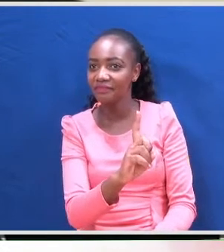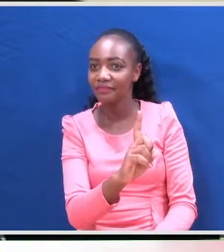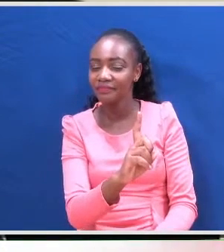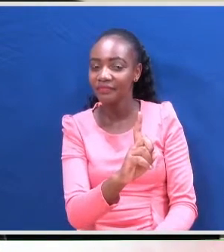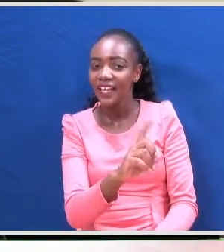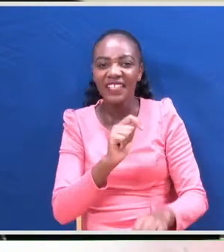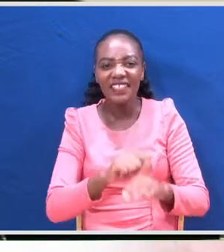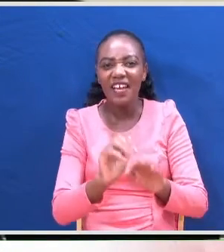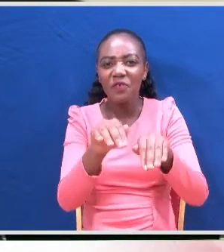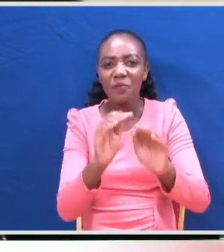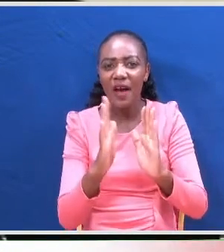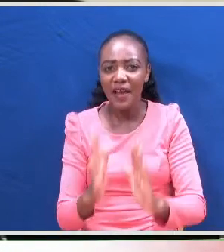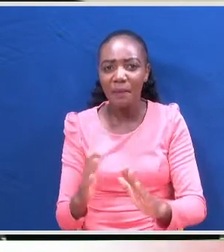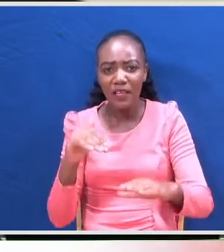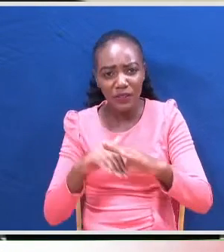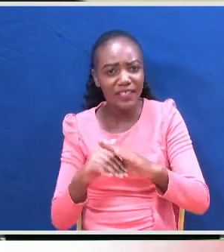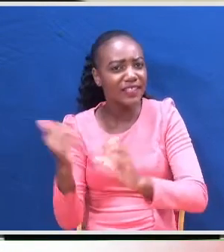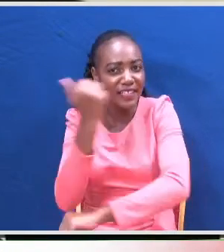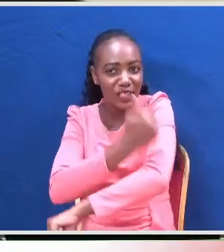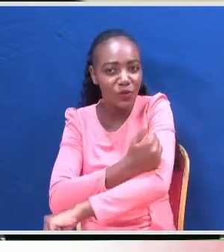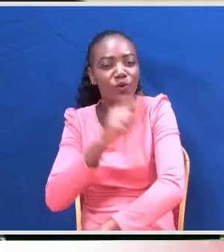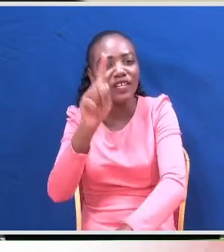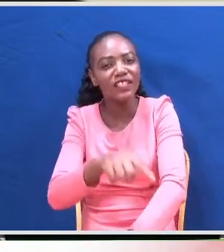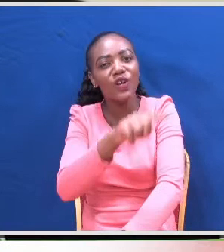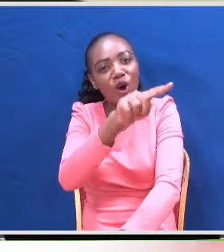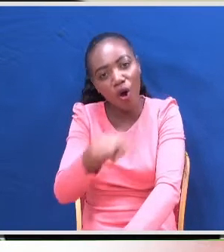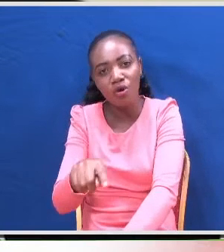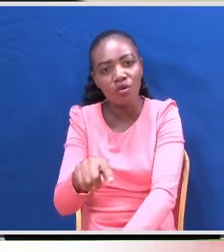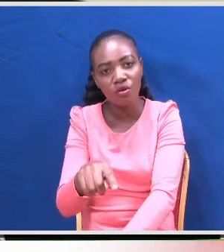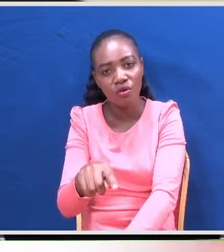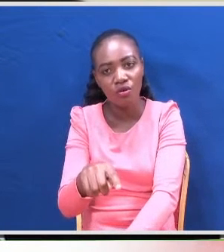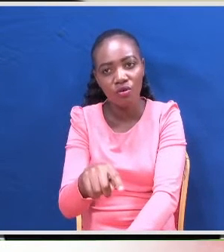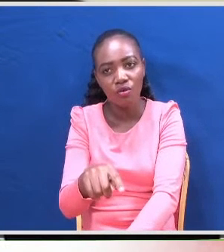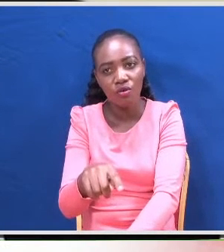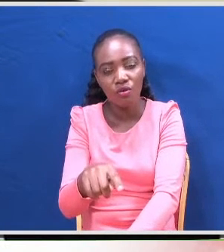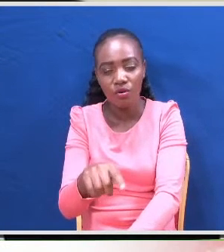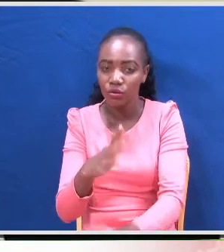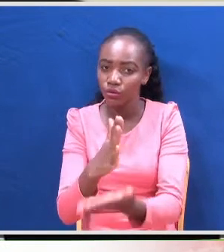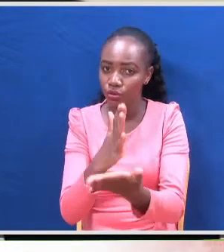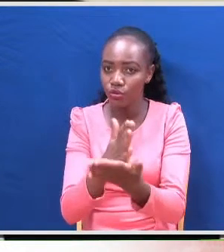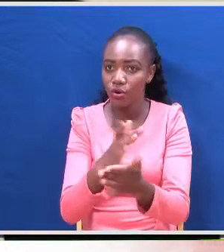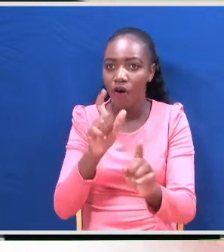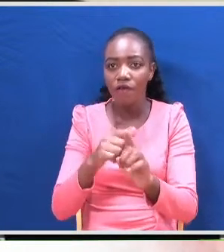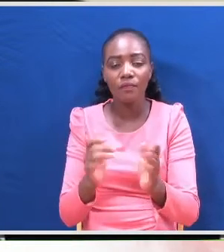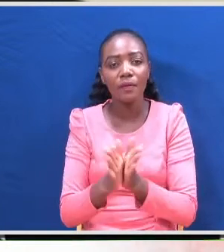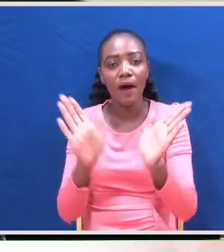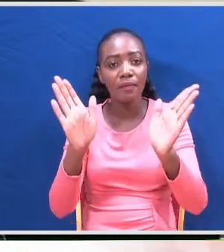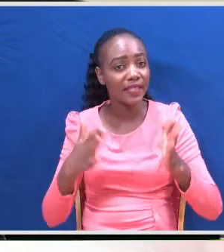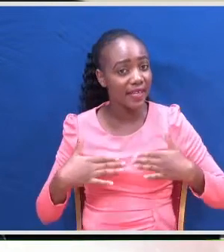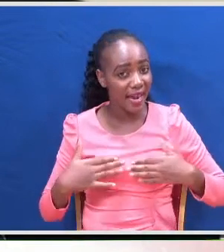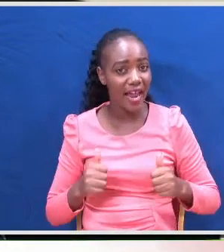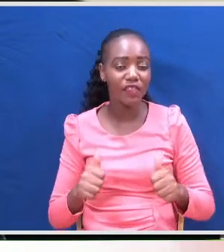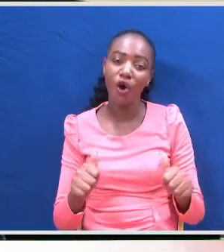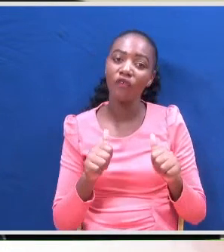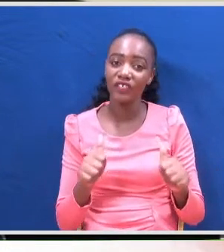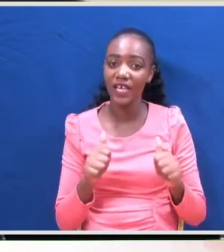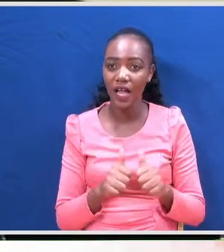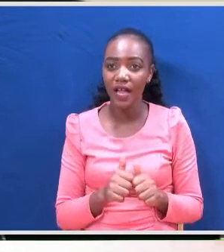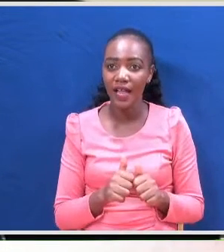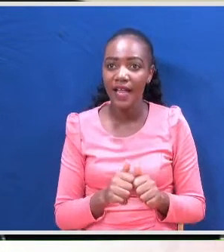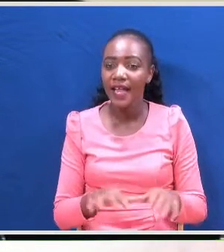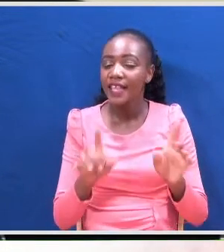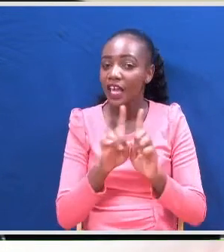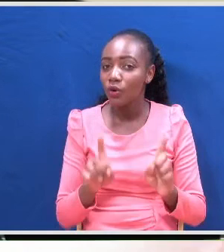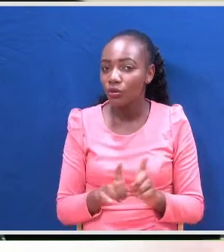school compound remain a nuisance as put by the public health officer. It is